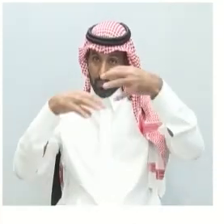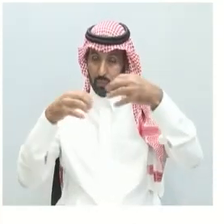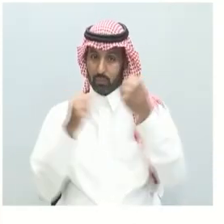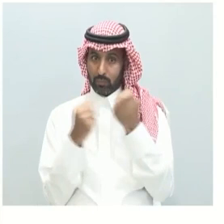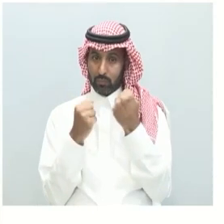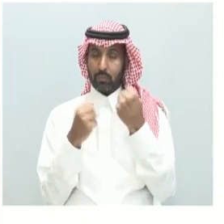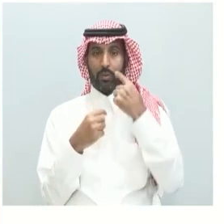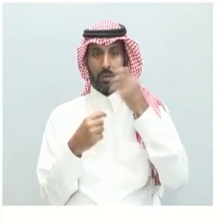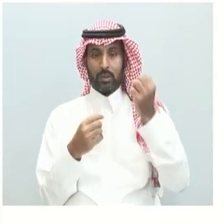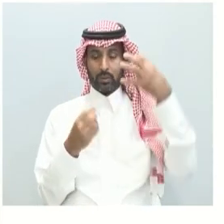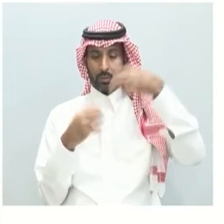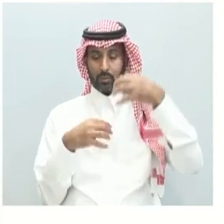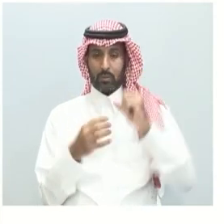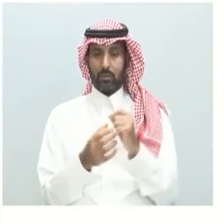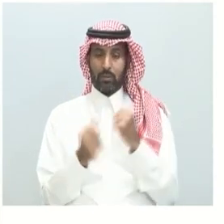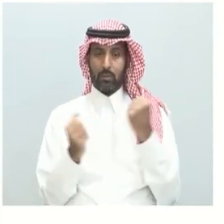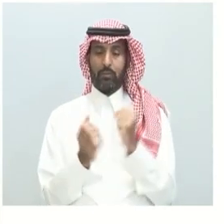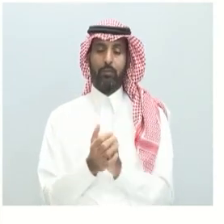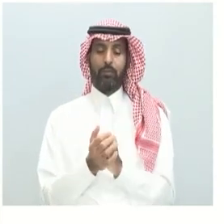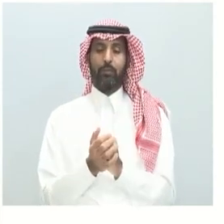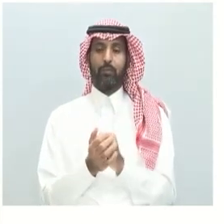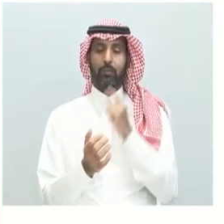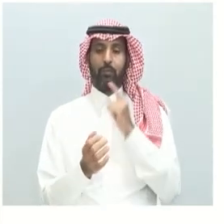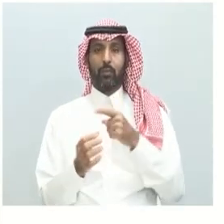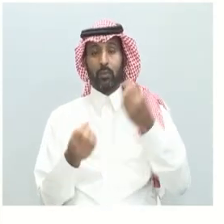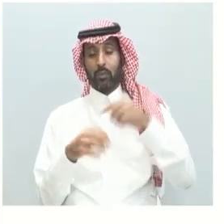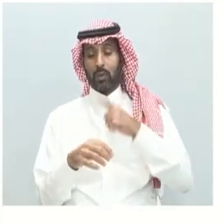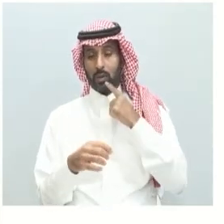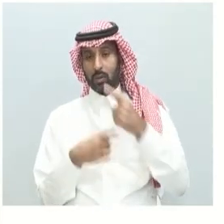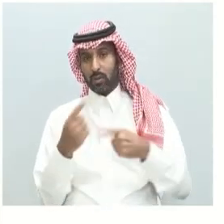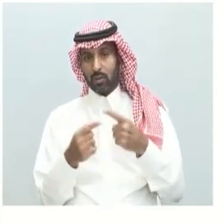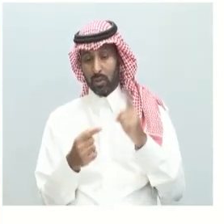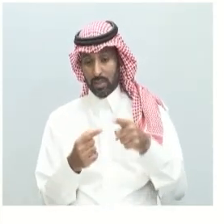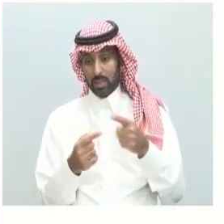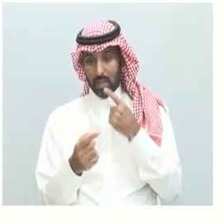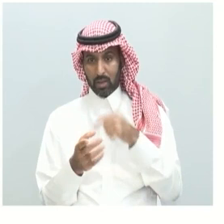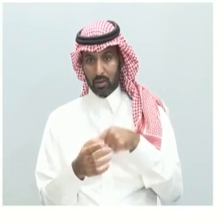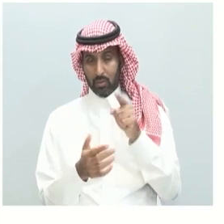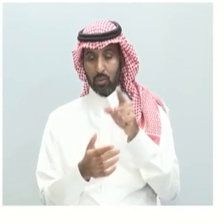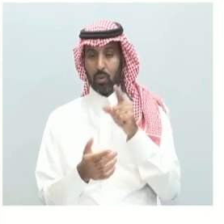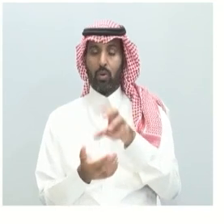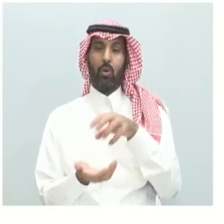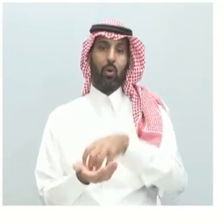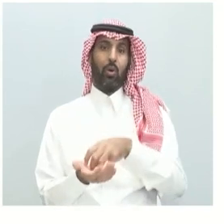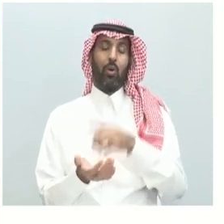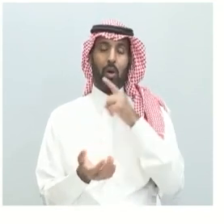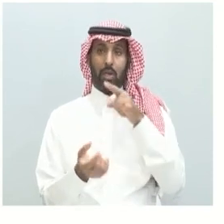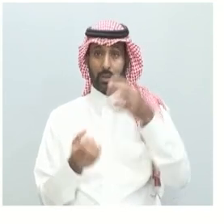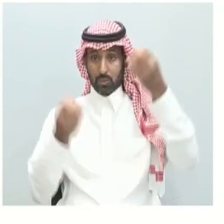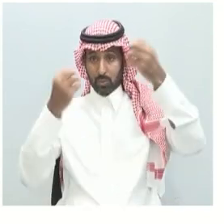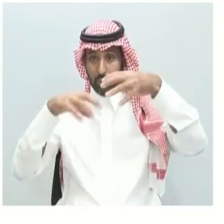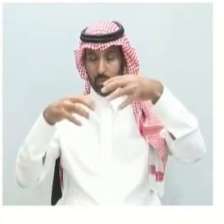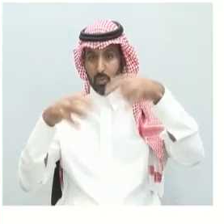does it snow in your country in winter? So he's asking here about a routine or a fact about your country. Does it